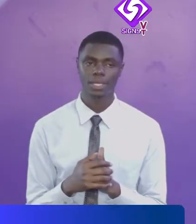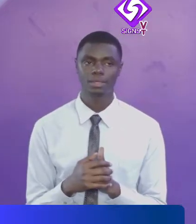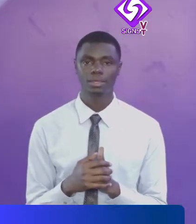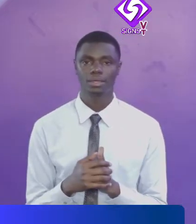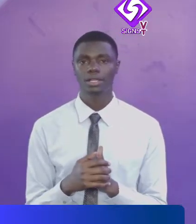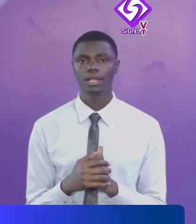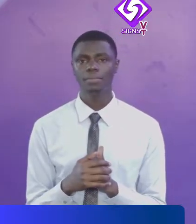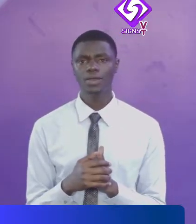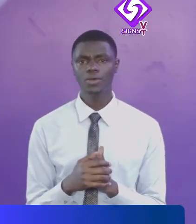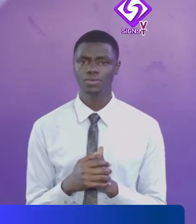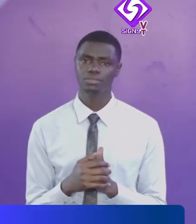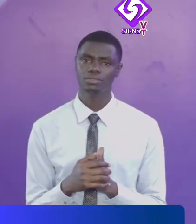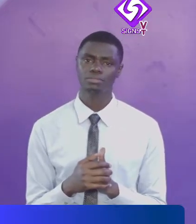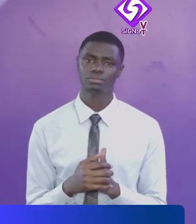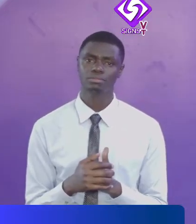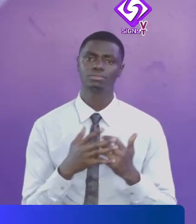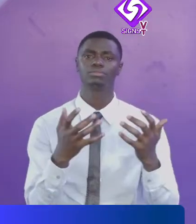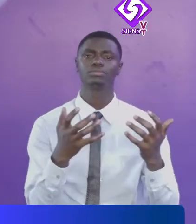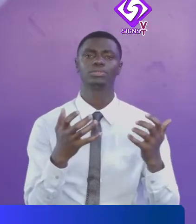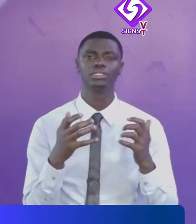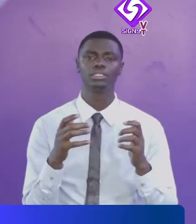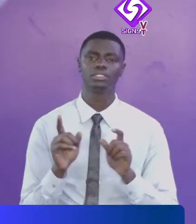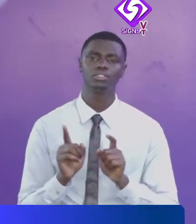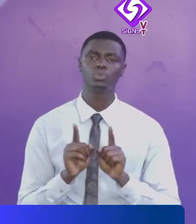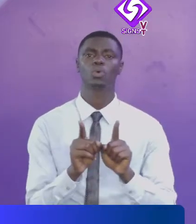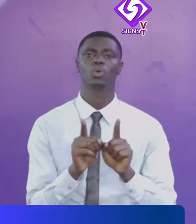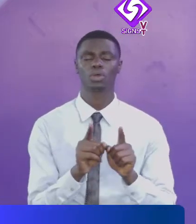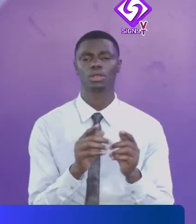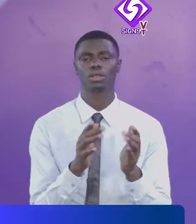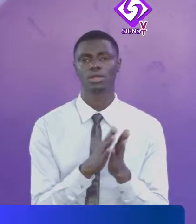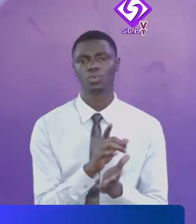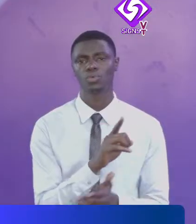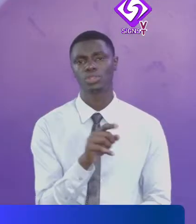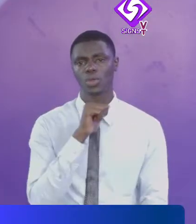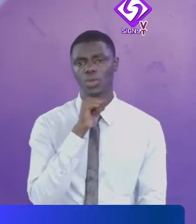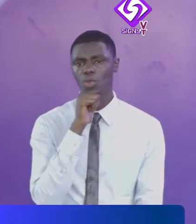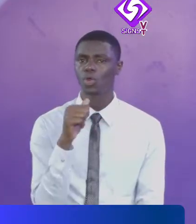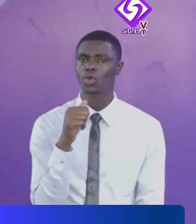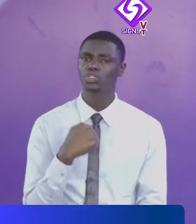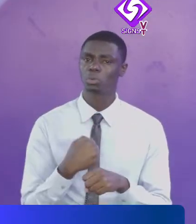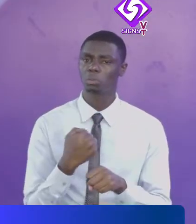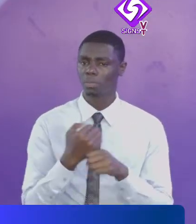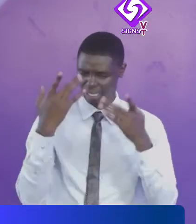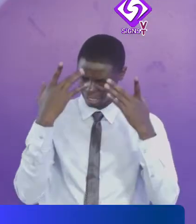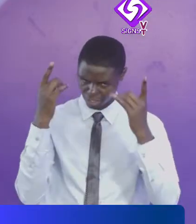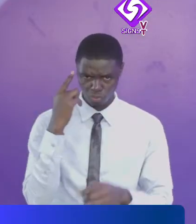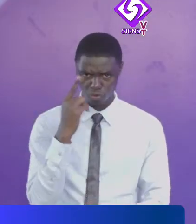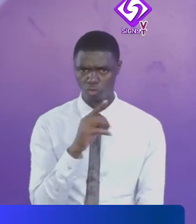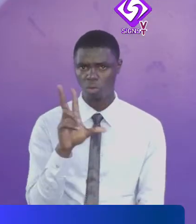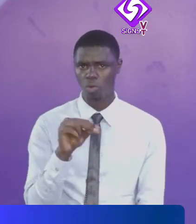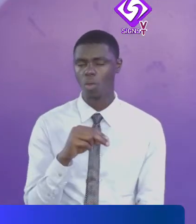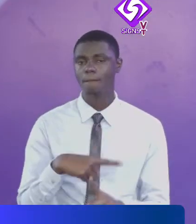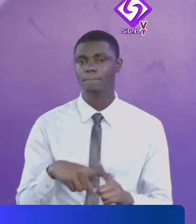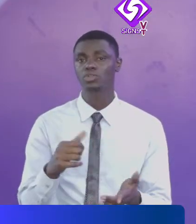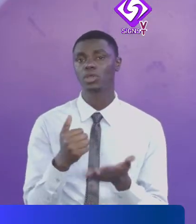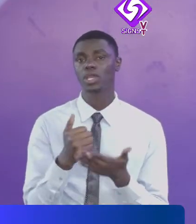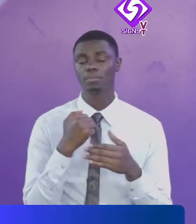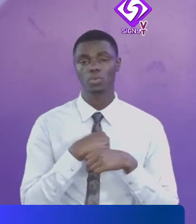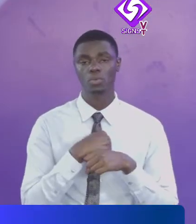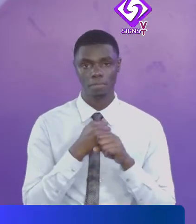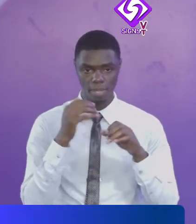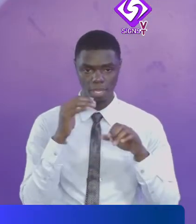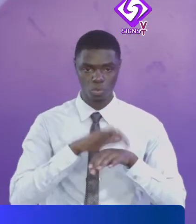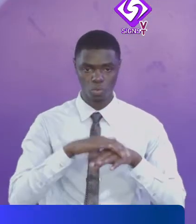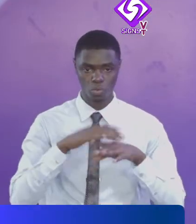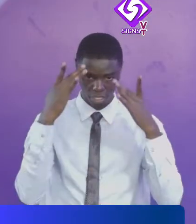We need to educate you and walk this journey with you, not just to make decisions for you, but to enable you to also make the decisions. Yeah. And